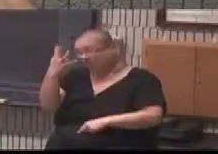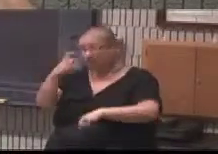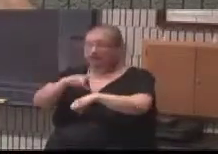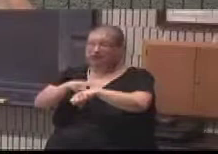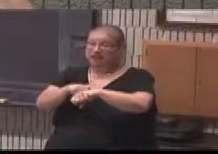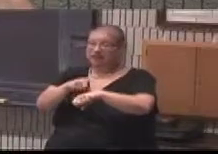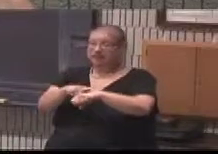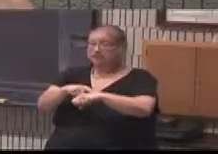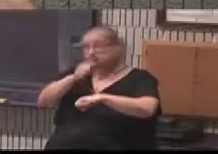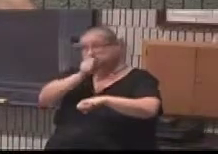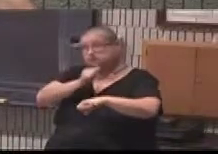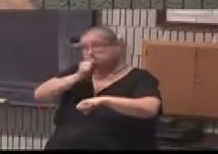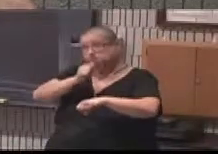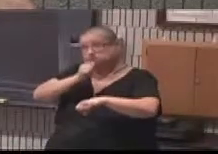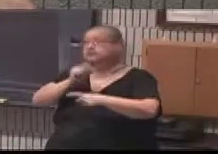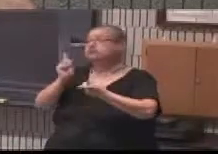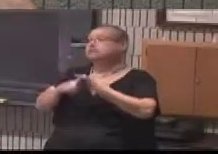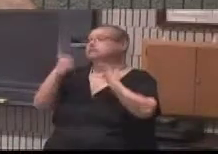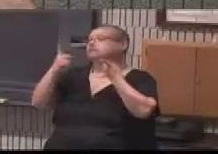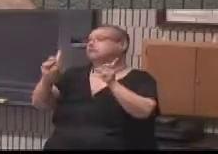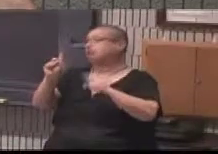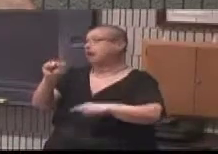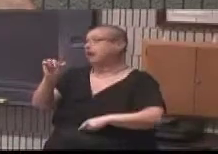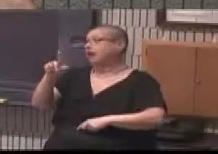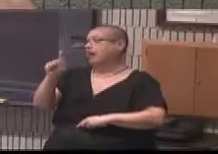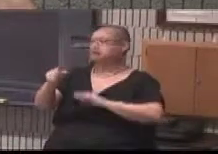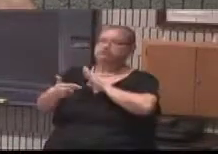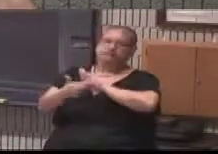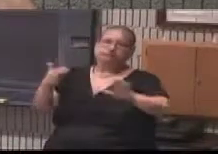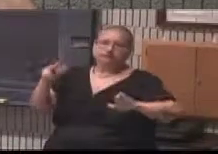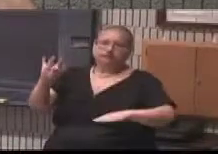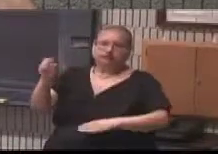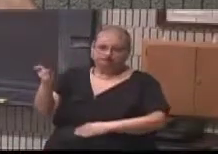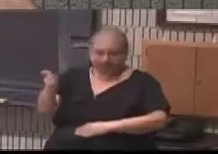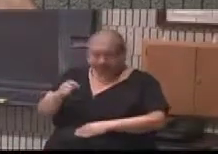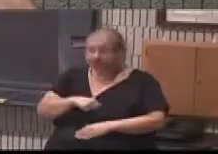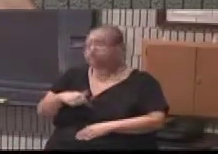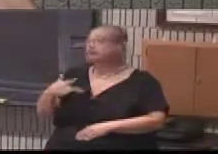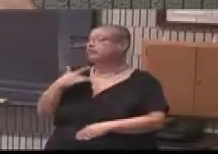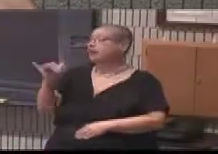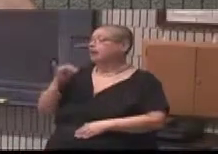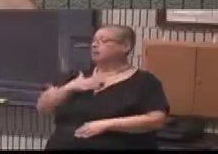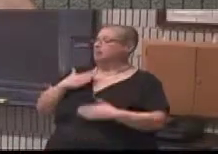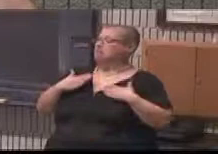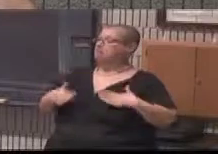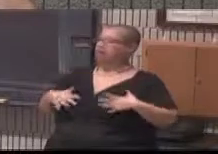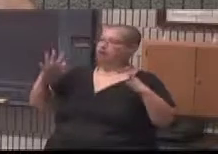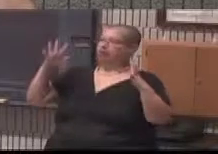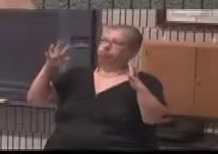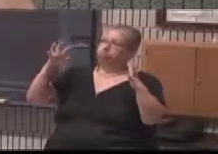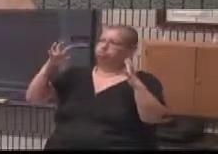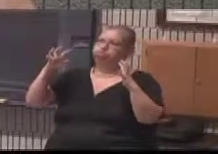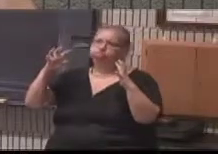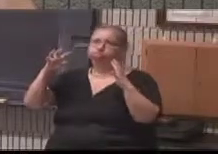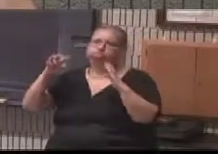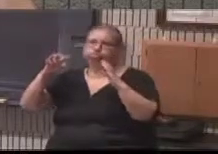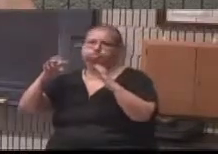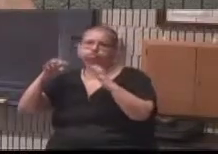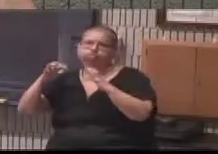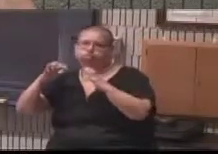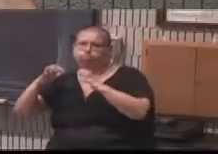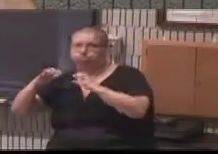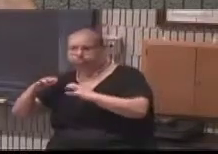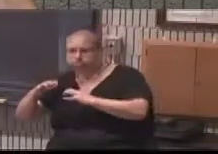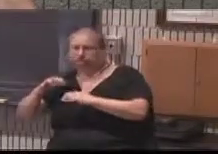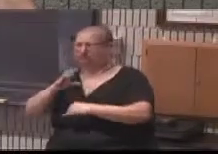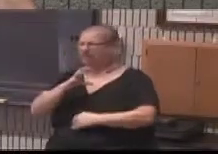tests before a diagnosis was made. I felt like my body was disintegrating around me and that